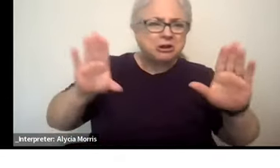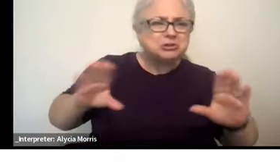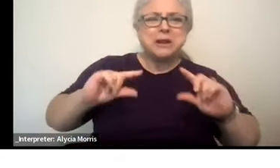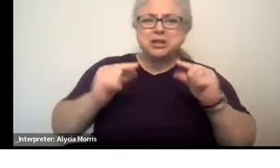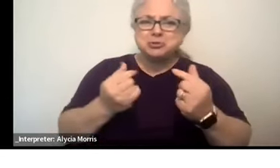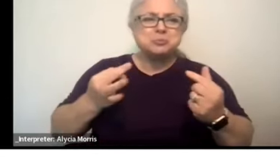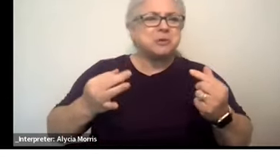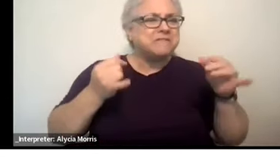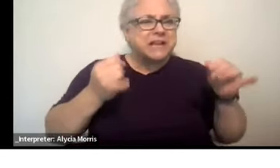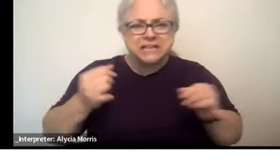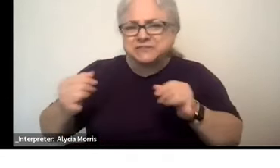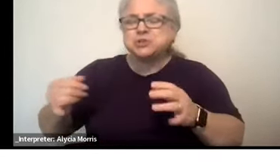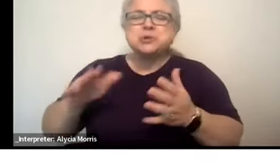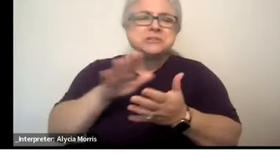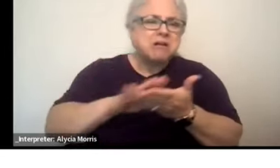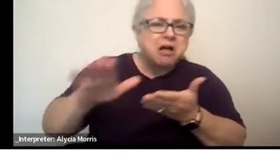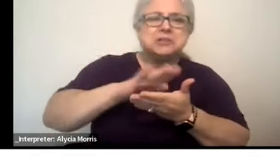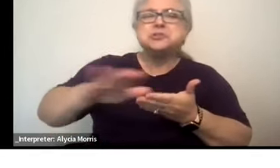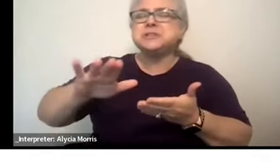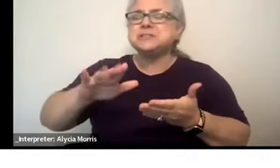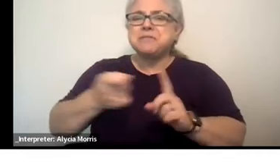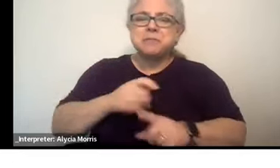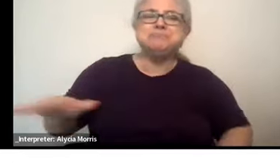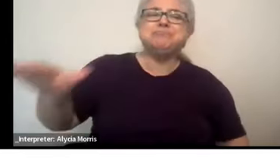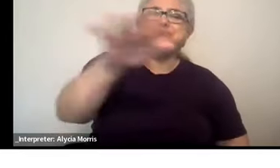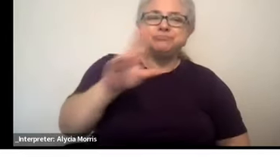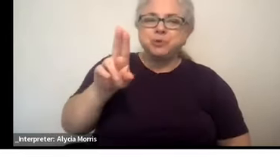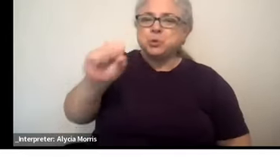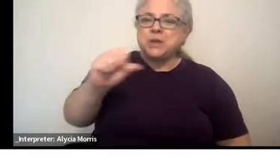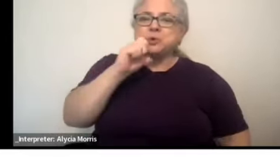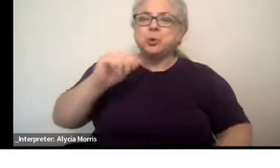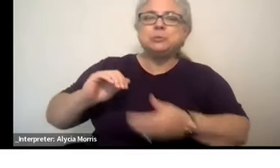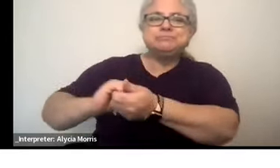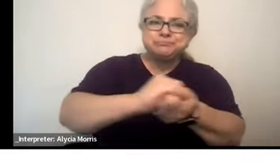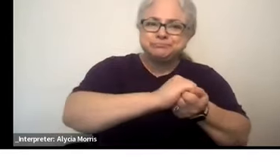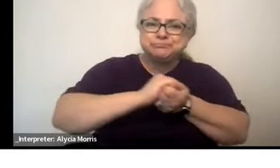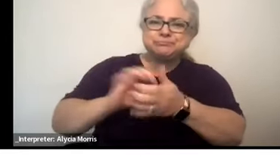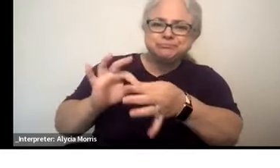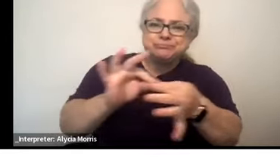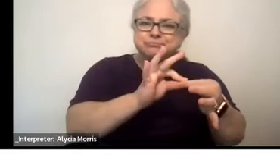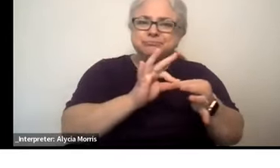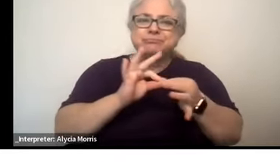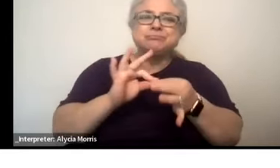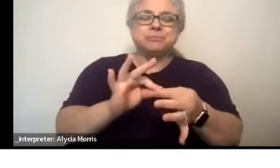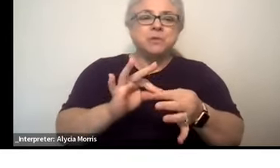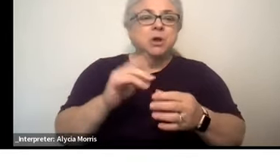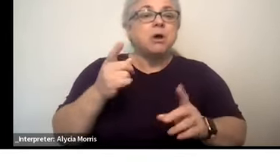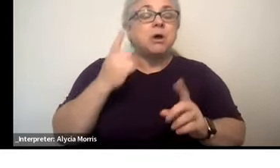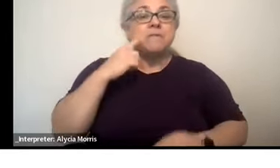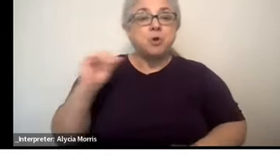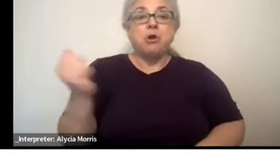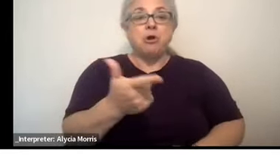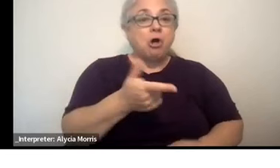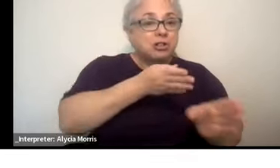individuals and colleges across the country who collaborate across disciplines and across